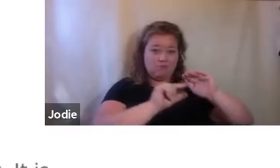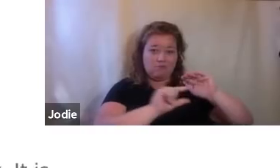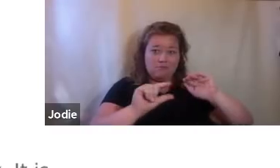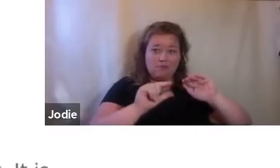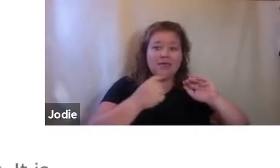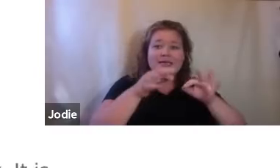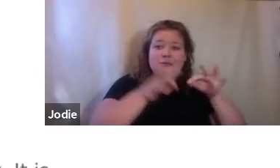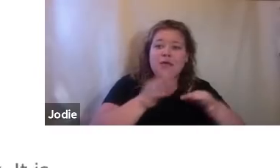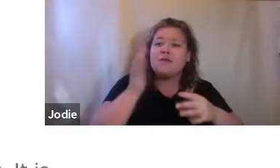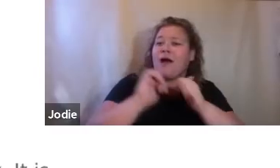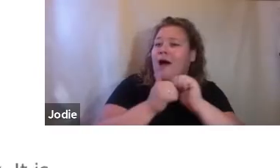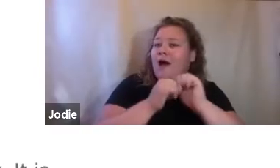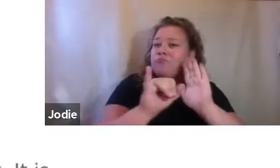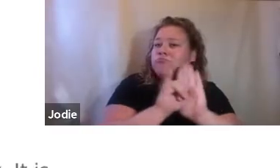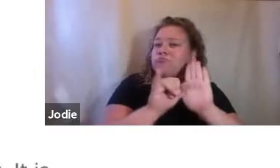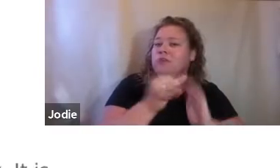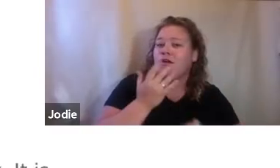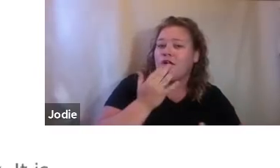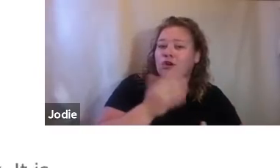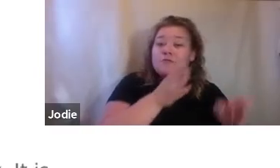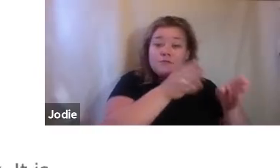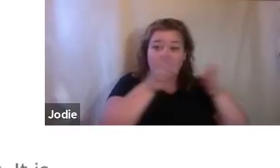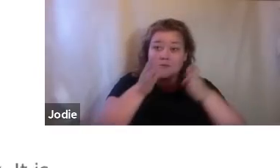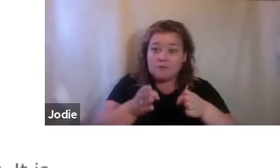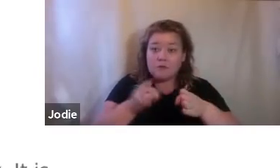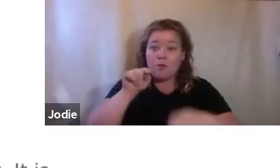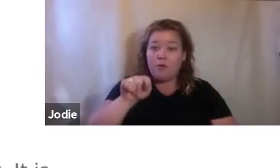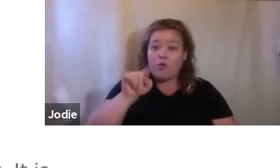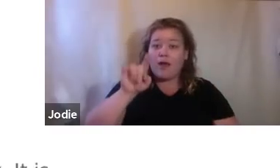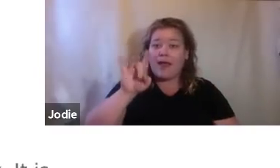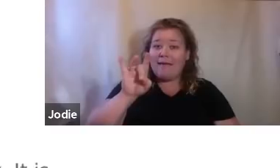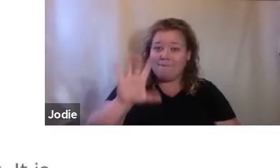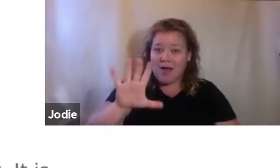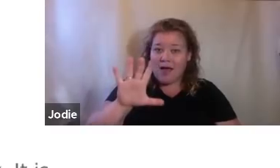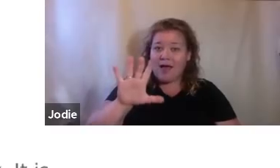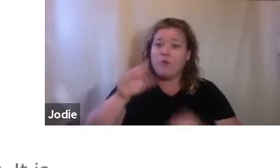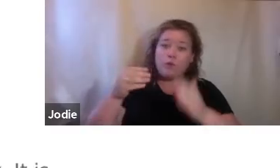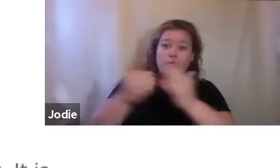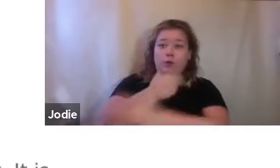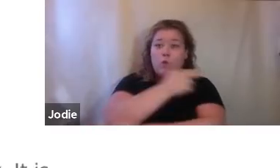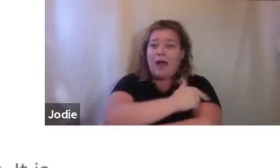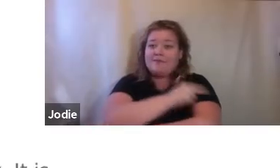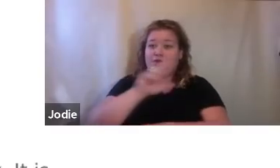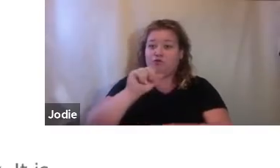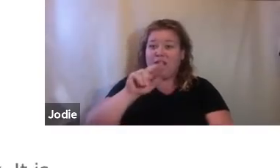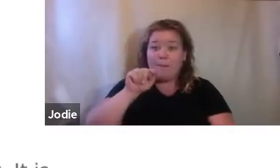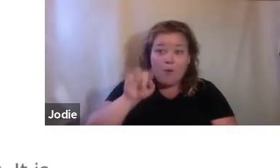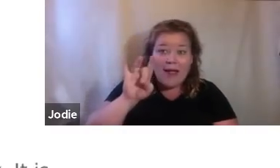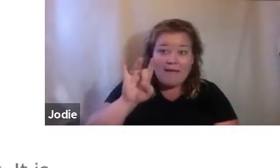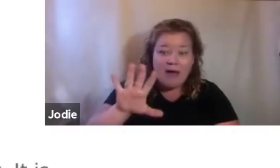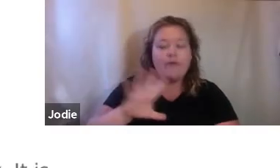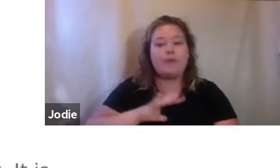rate, 0.85, so very good in that regard, and COVID care capacity similarly